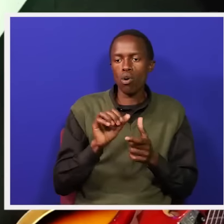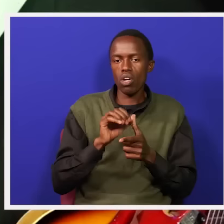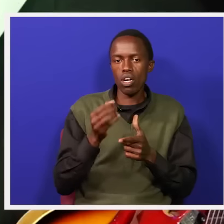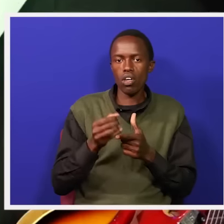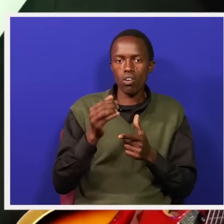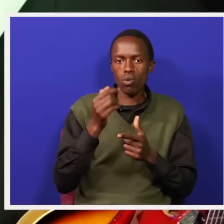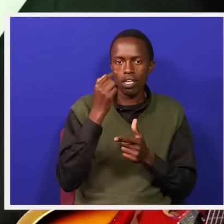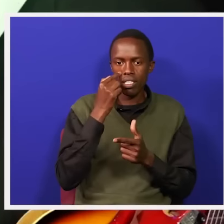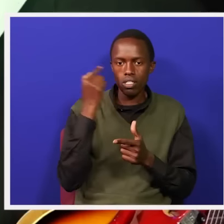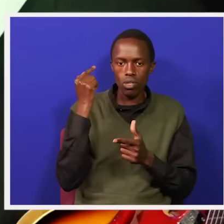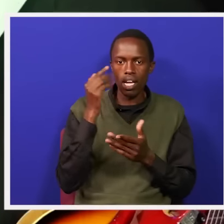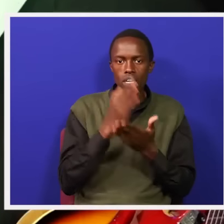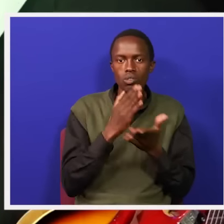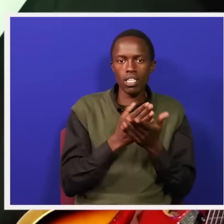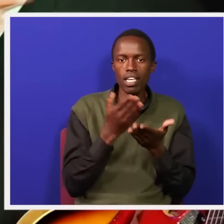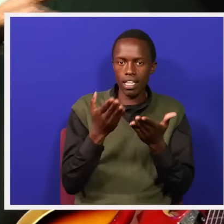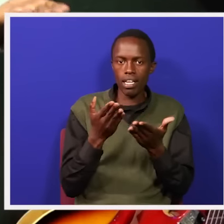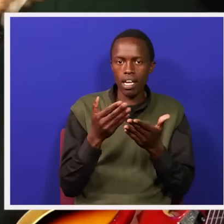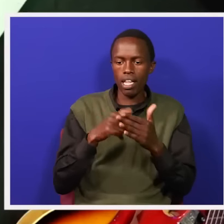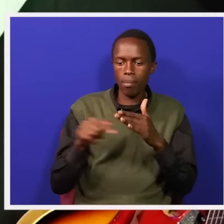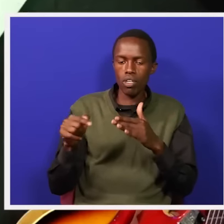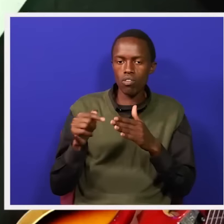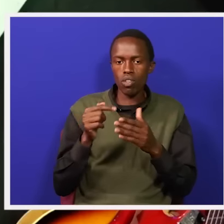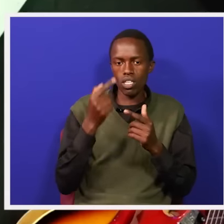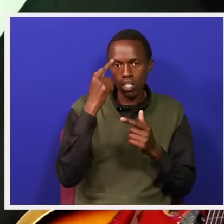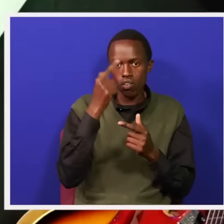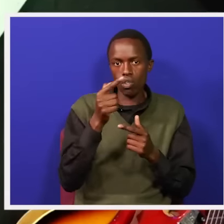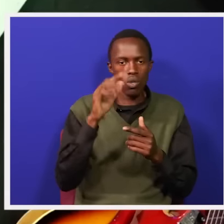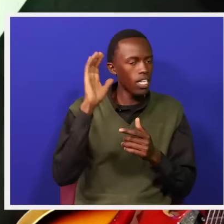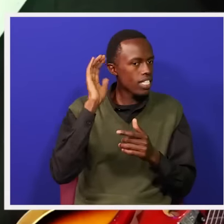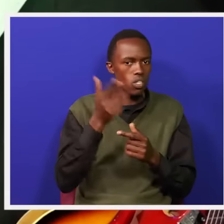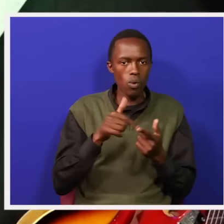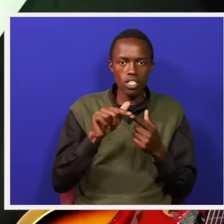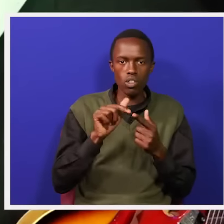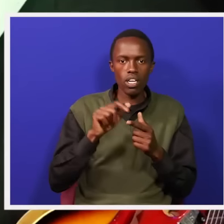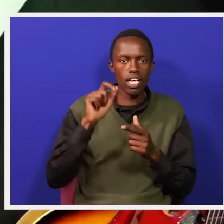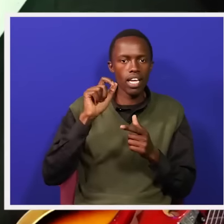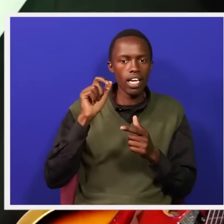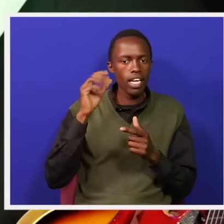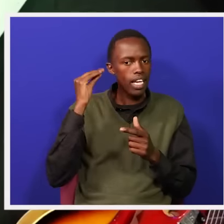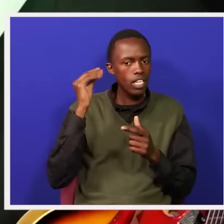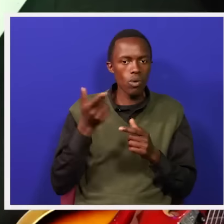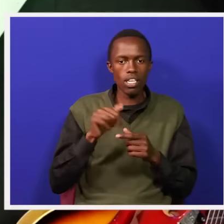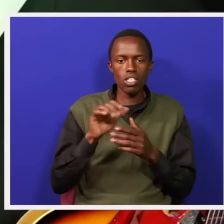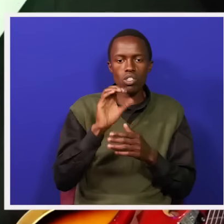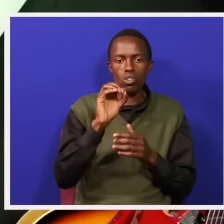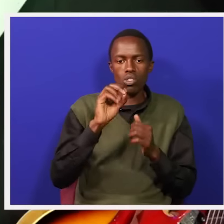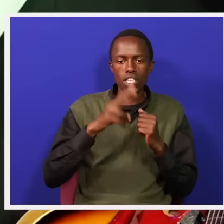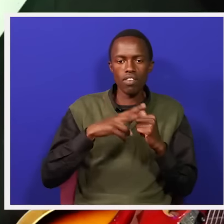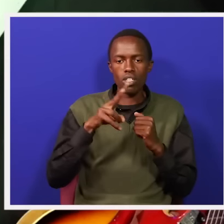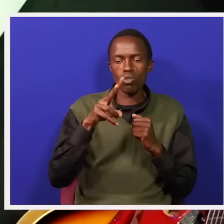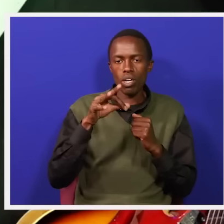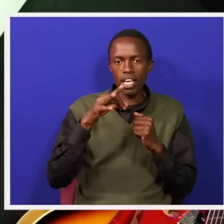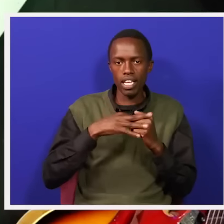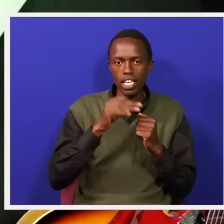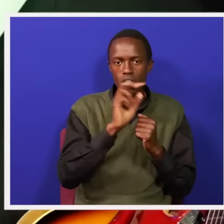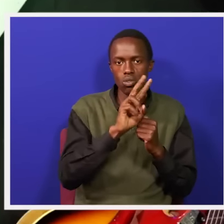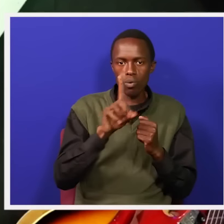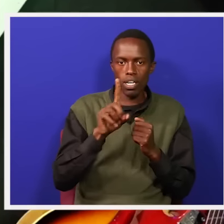0728-221-221. On your screen. The number actually is right at the bottom of your screen. And for you listening to us on radio, again, the number is